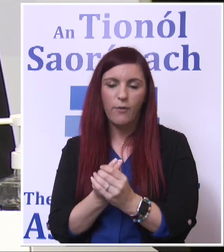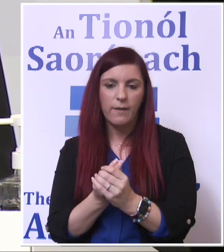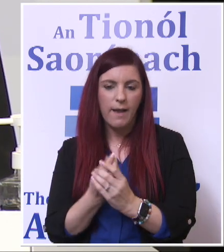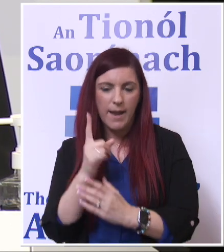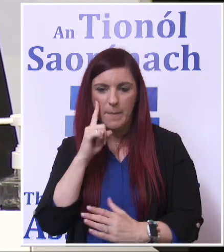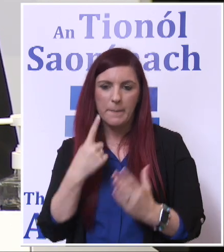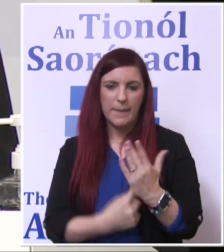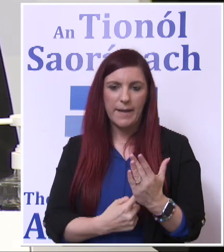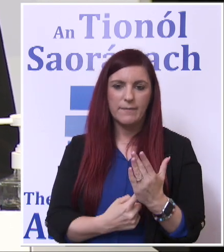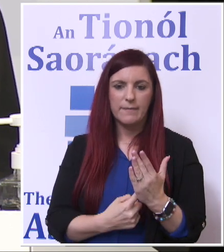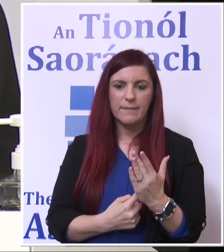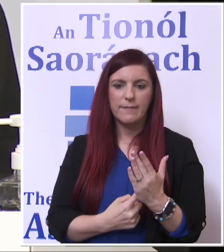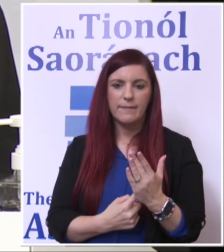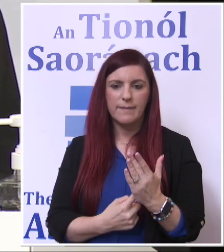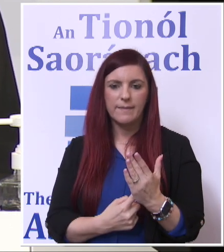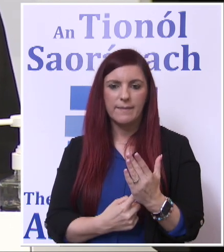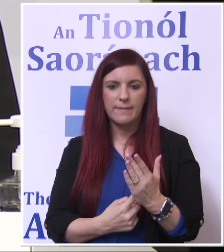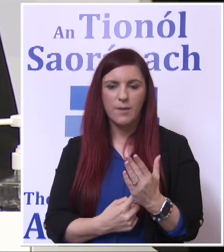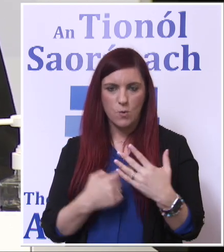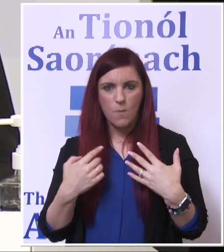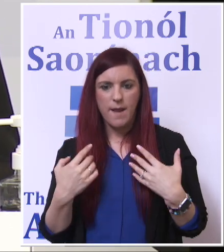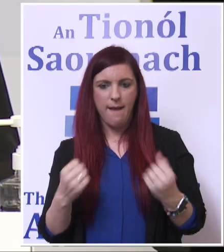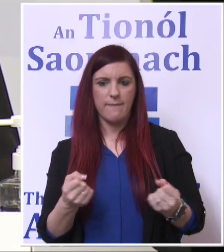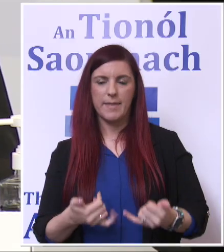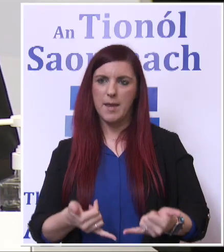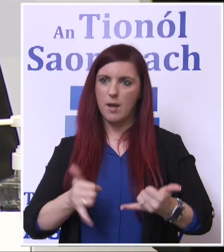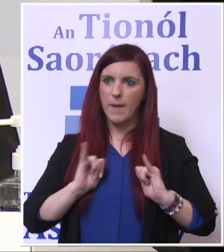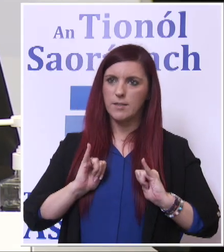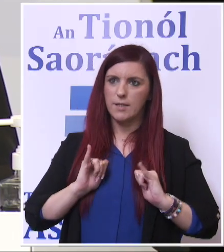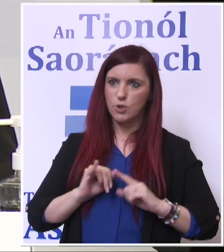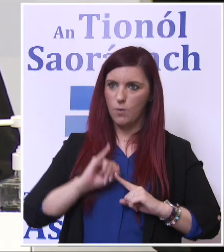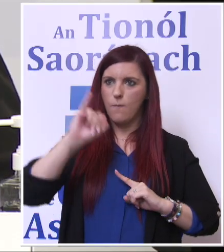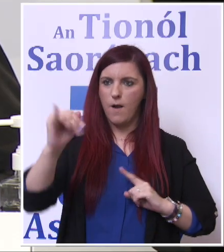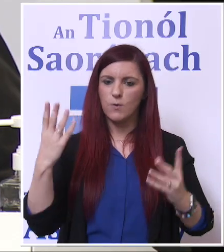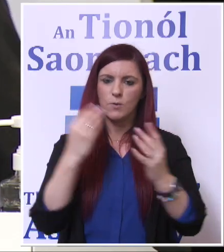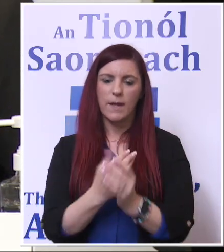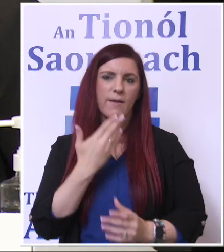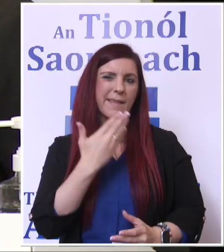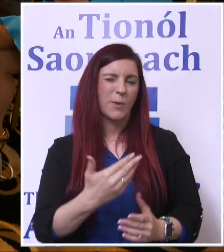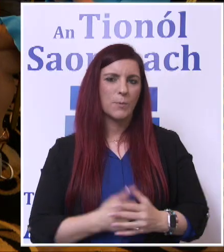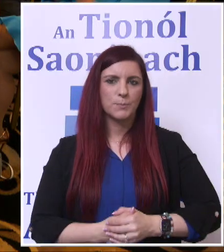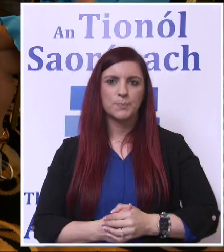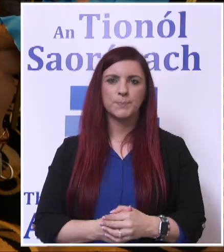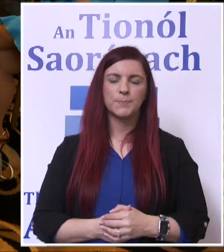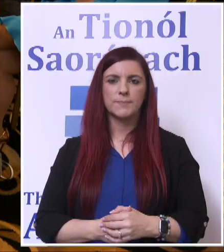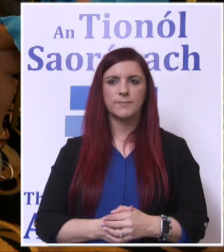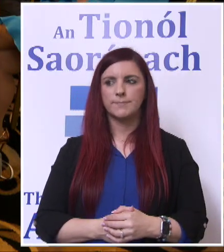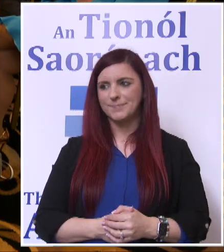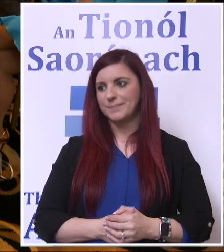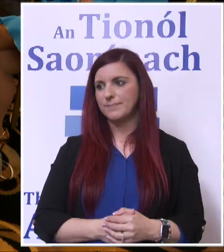believe sincerely that we have the ability to go far together. Thank you very much.